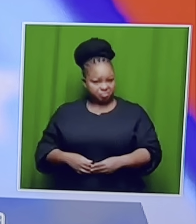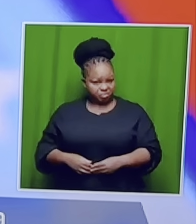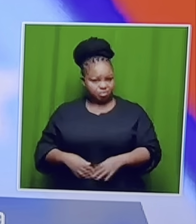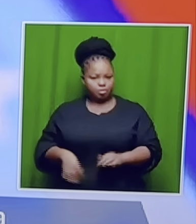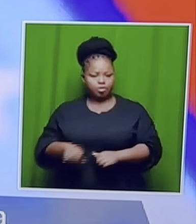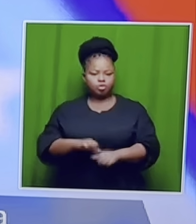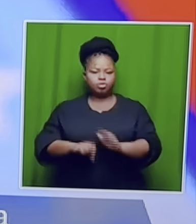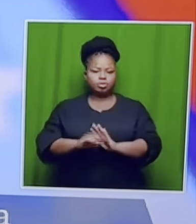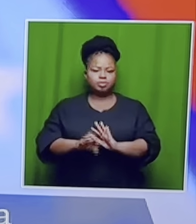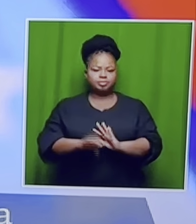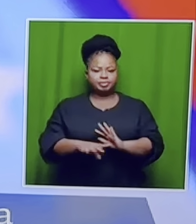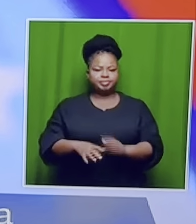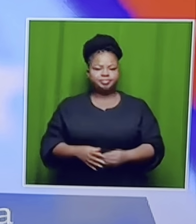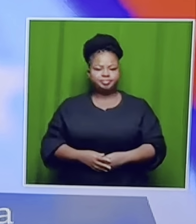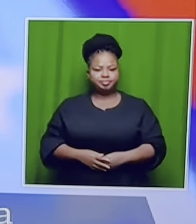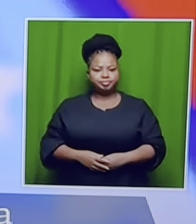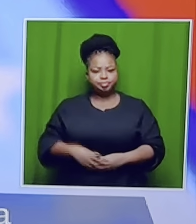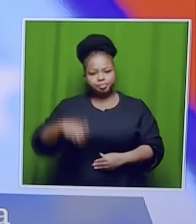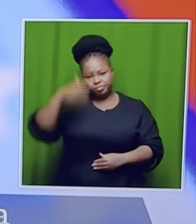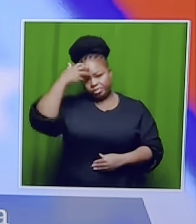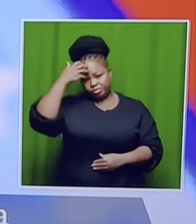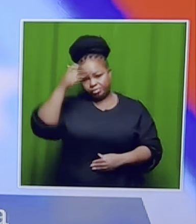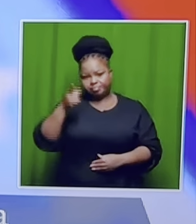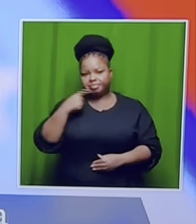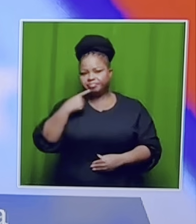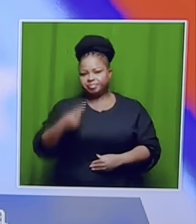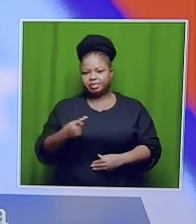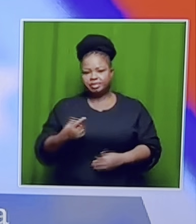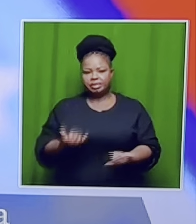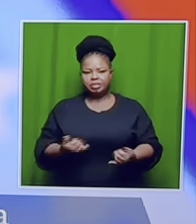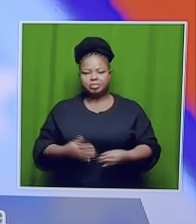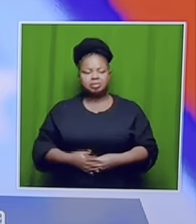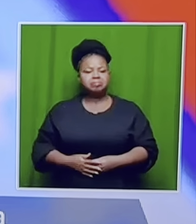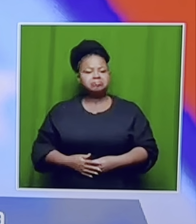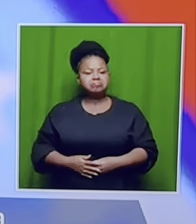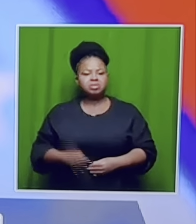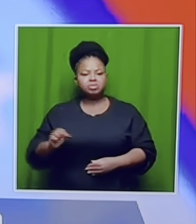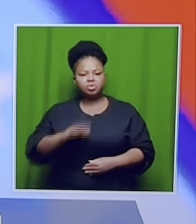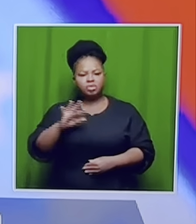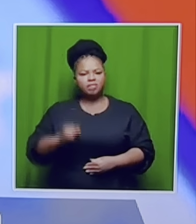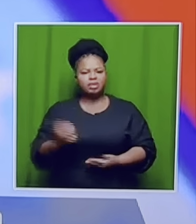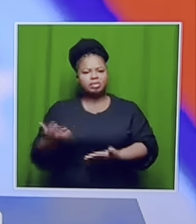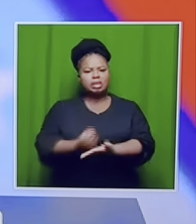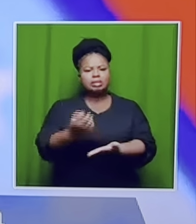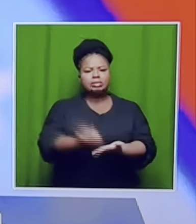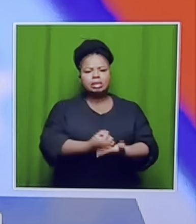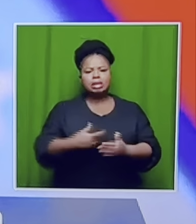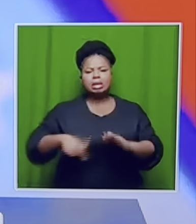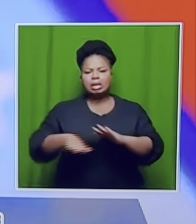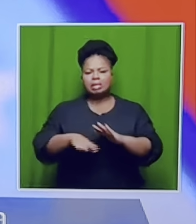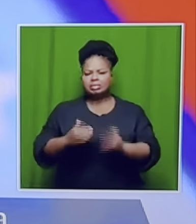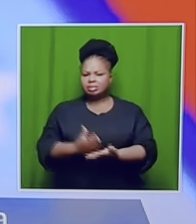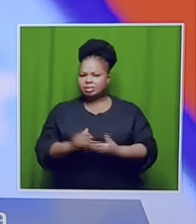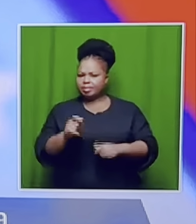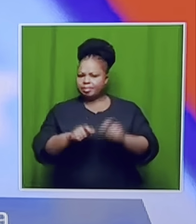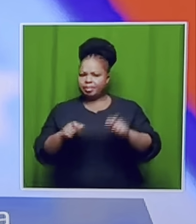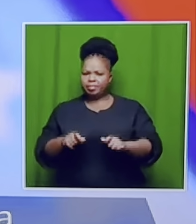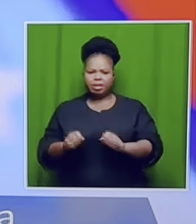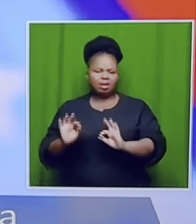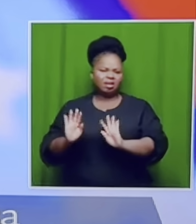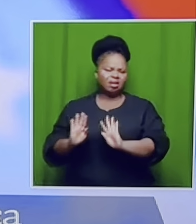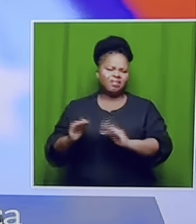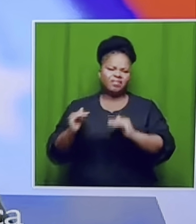media platform Truth Social, Trump said that South Africa was confiscating land and treating certain classes of people